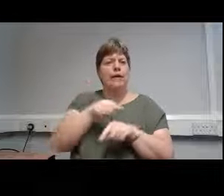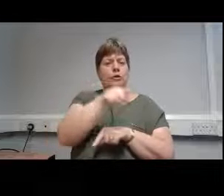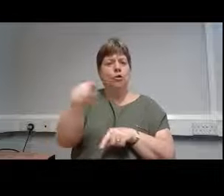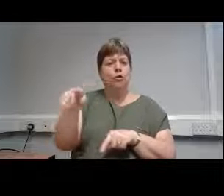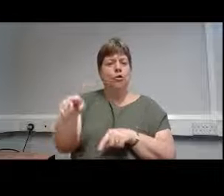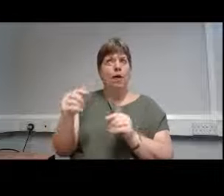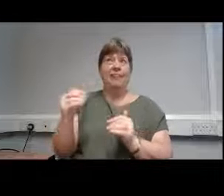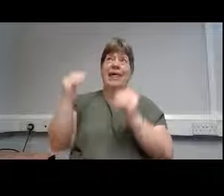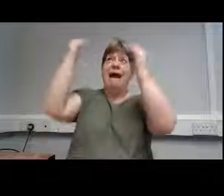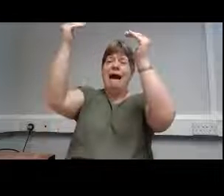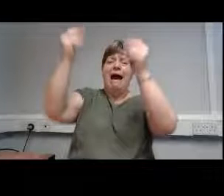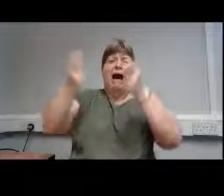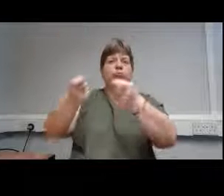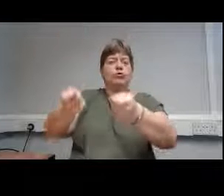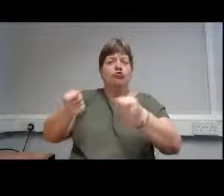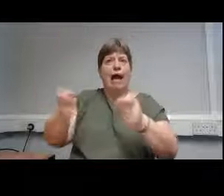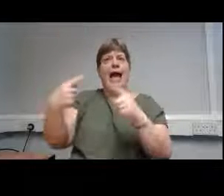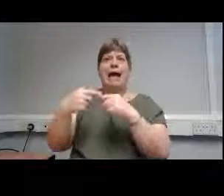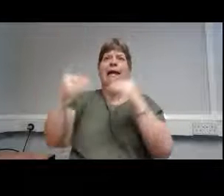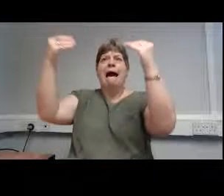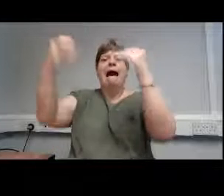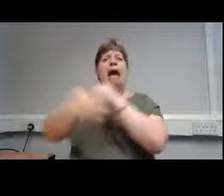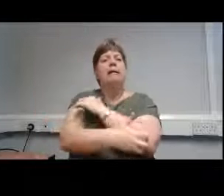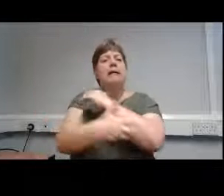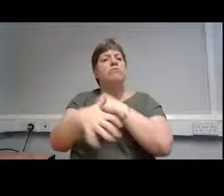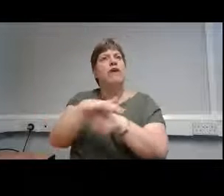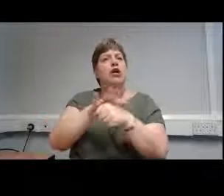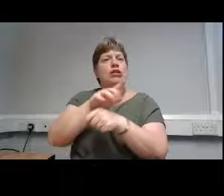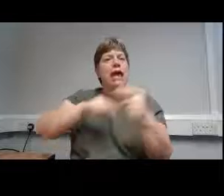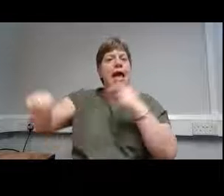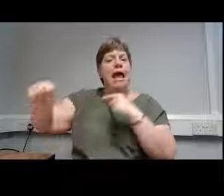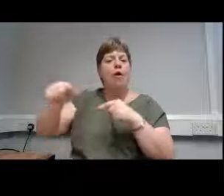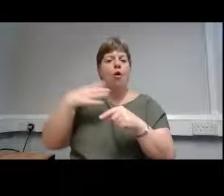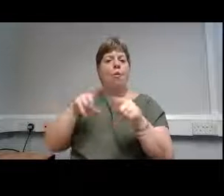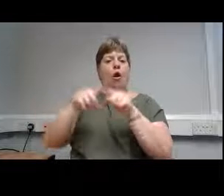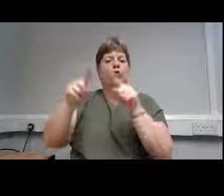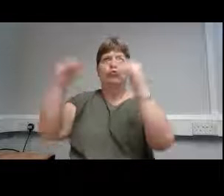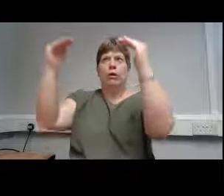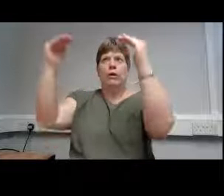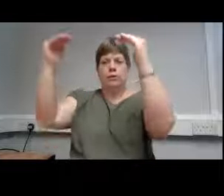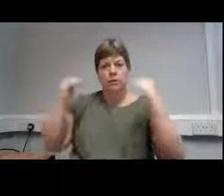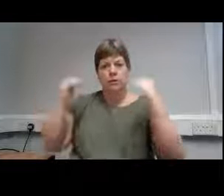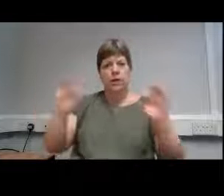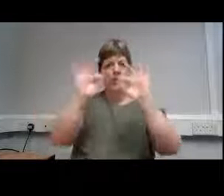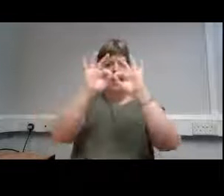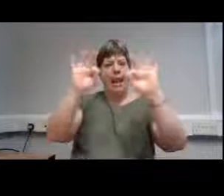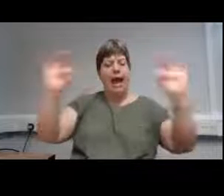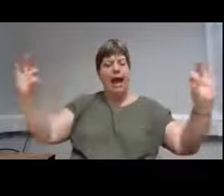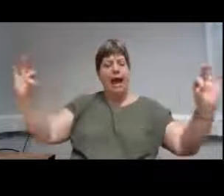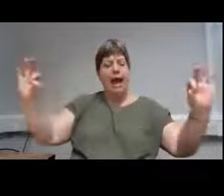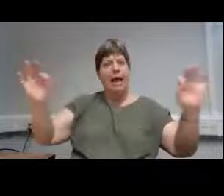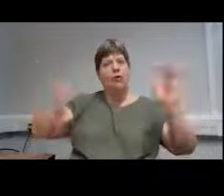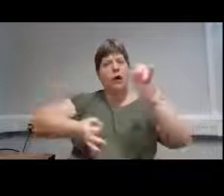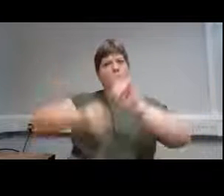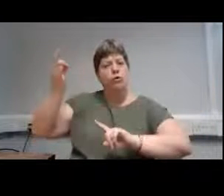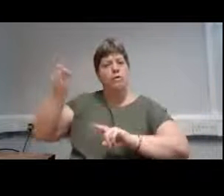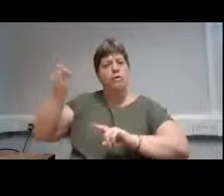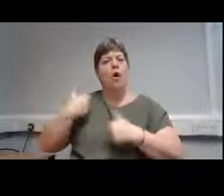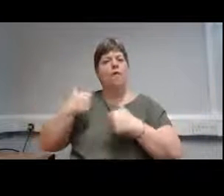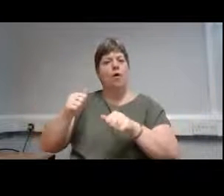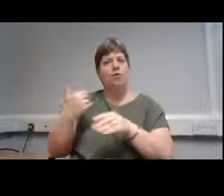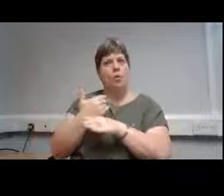high prescribing, high deprivation area below that line and improve their prescribing. So we've got some quality improvement work